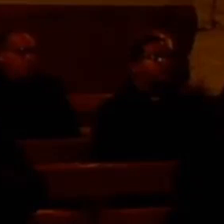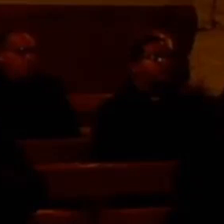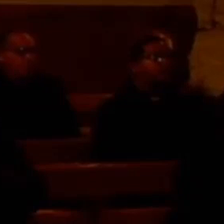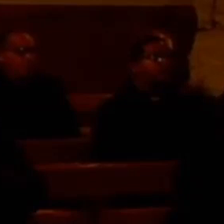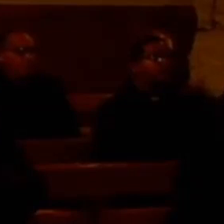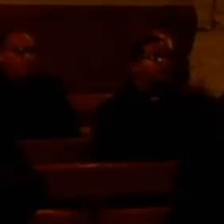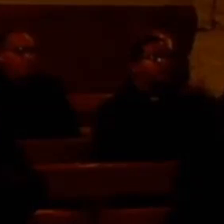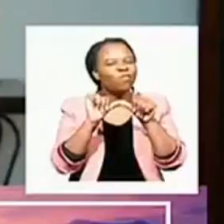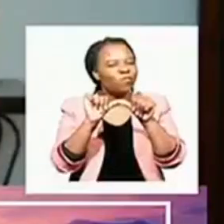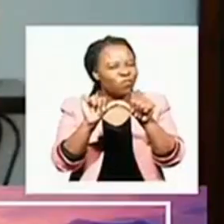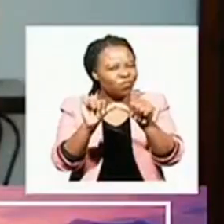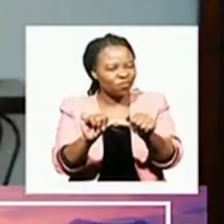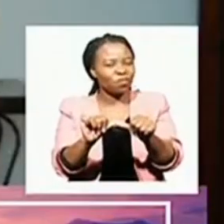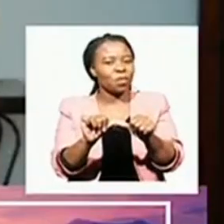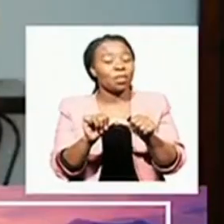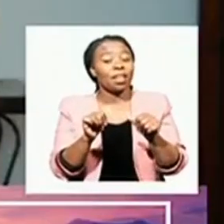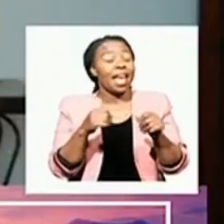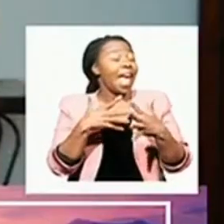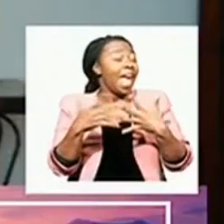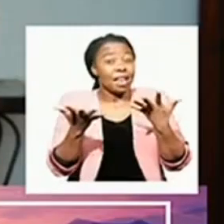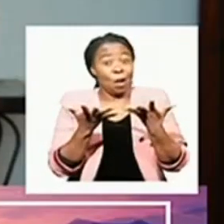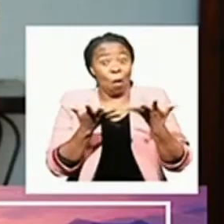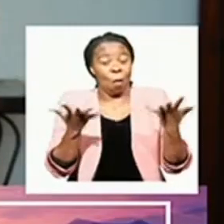series Anywhere But Backwards.